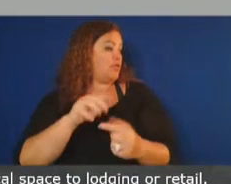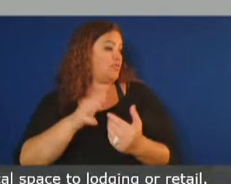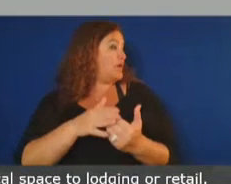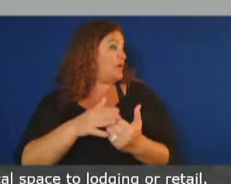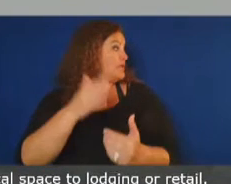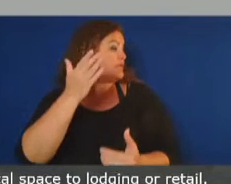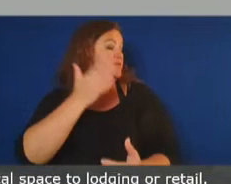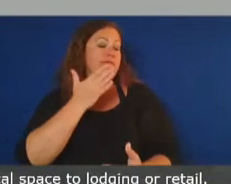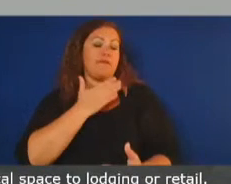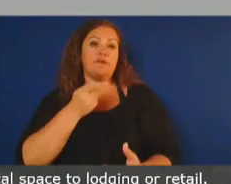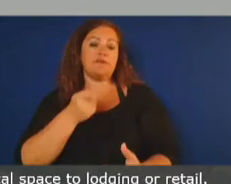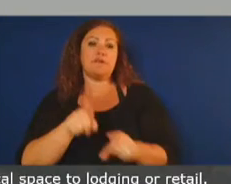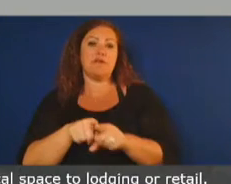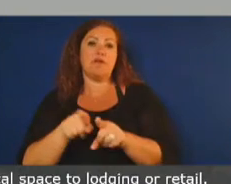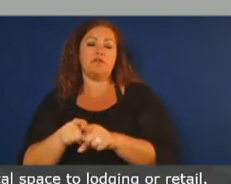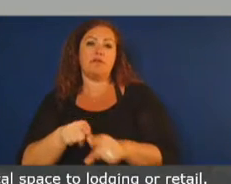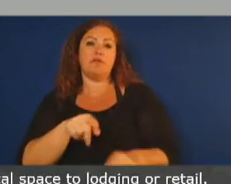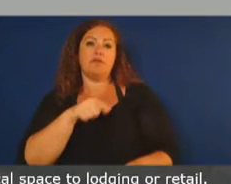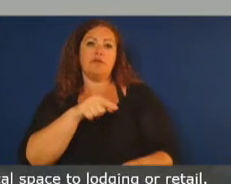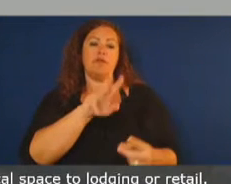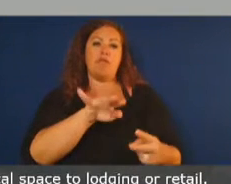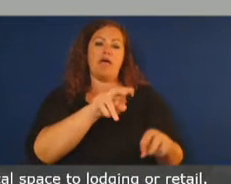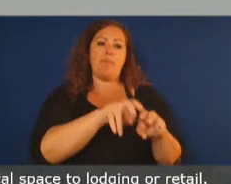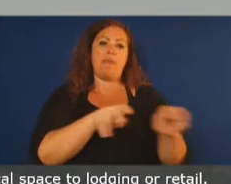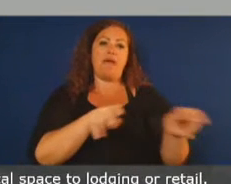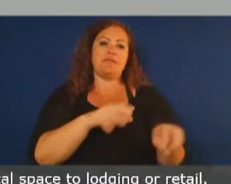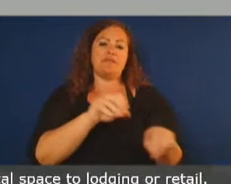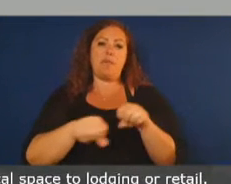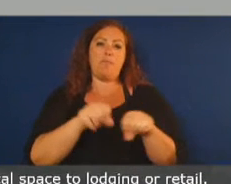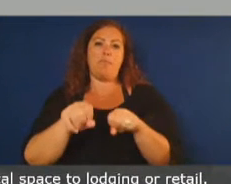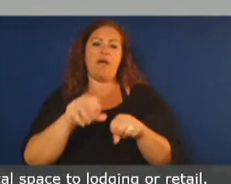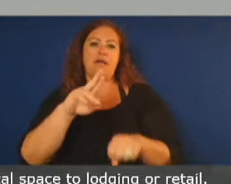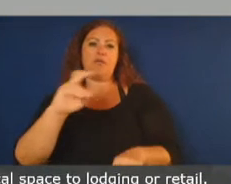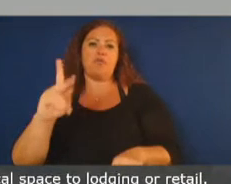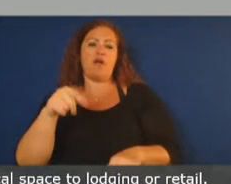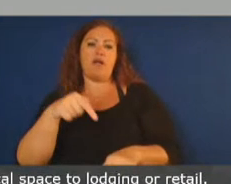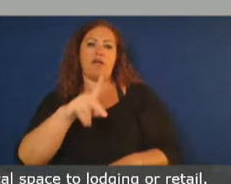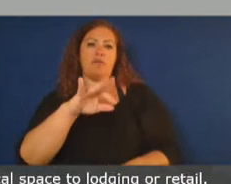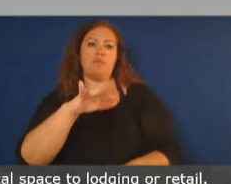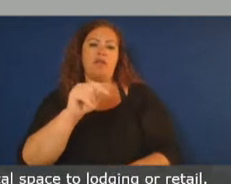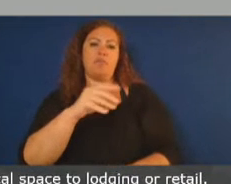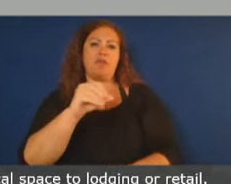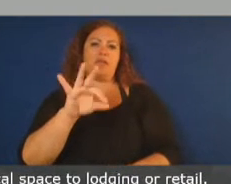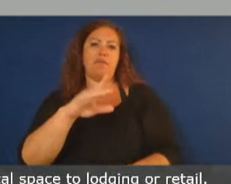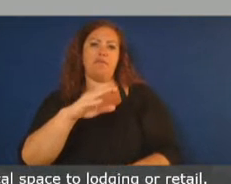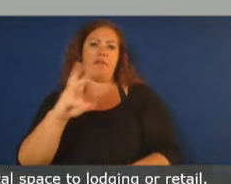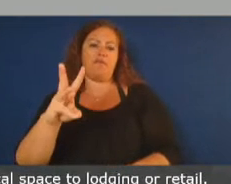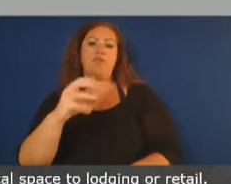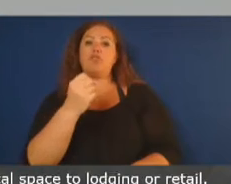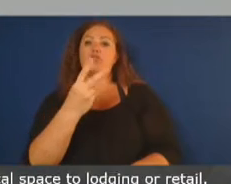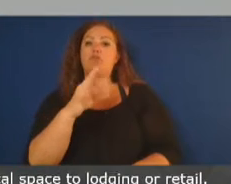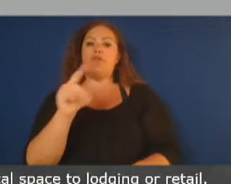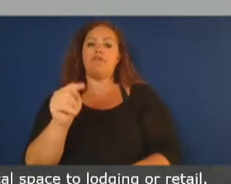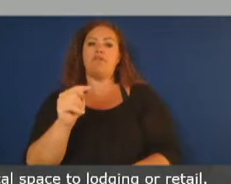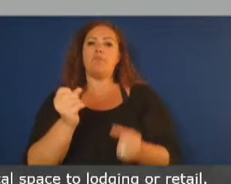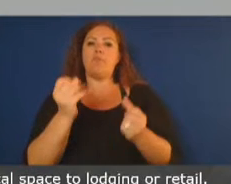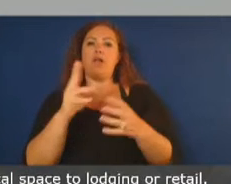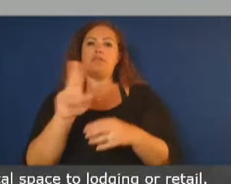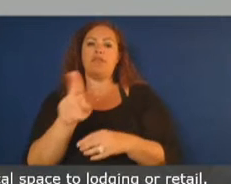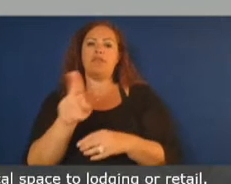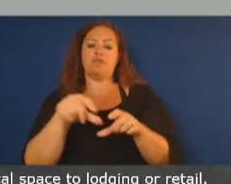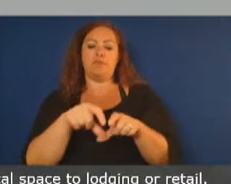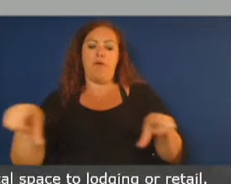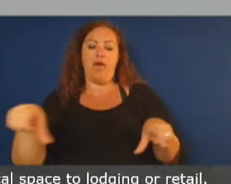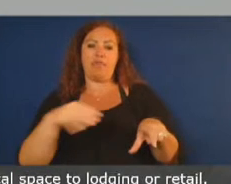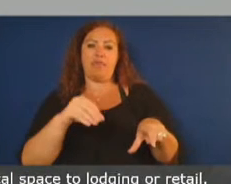also in two benches and bike rack are proposed to be installed at pedmont Road Drive and Fairview Road a 12ft multi-use path and 8ft planning strip along the Fair